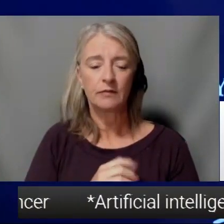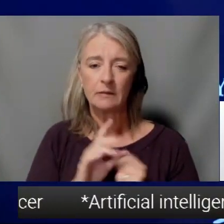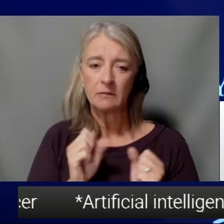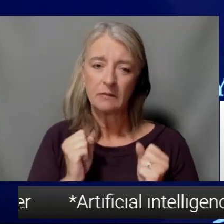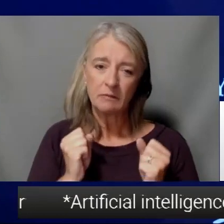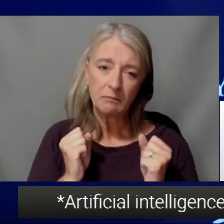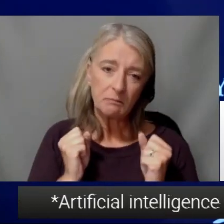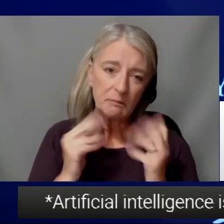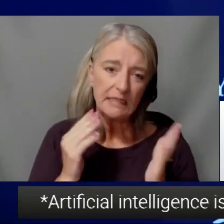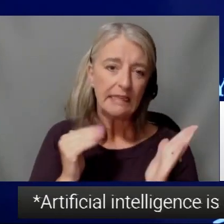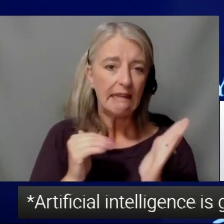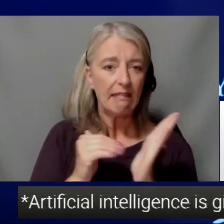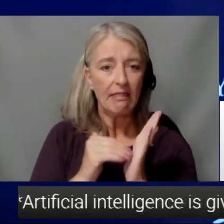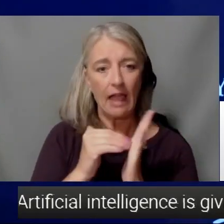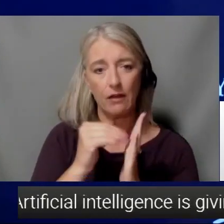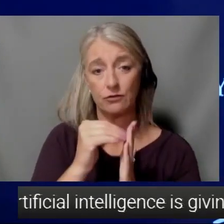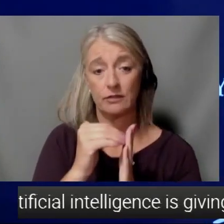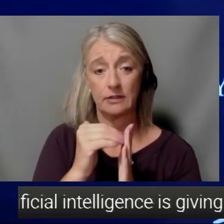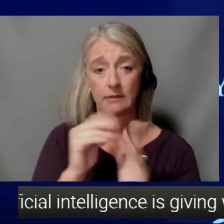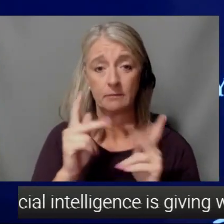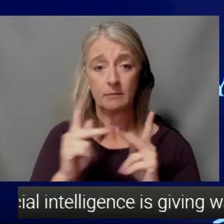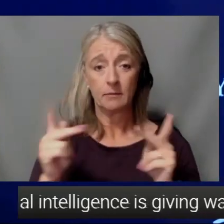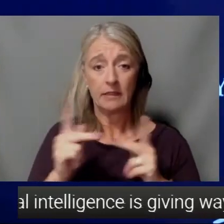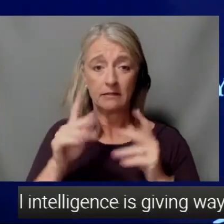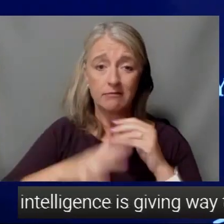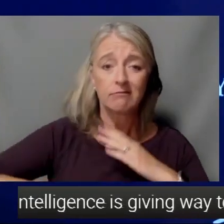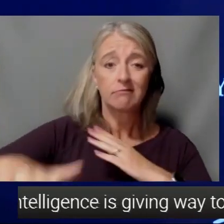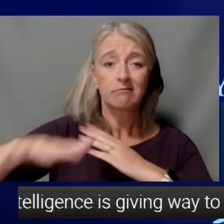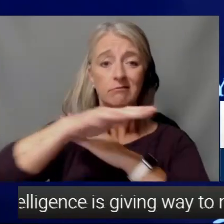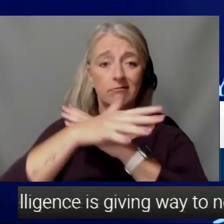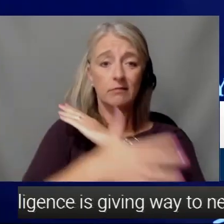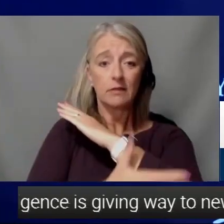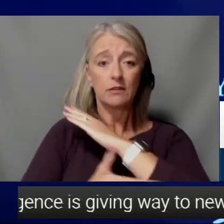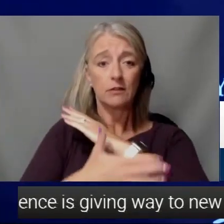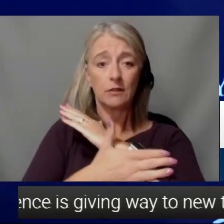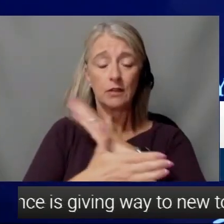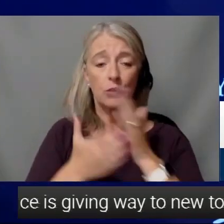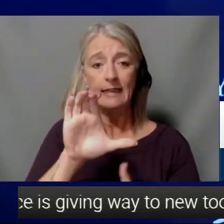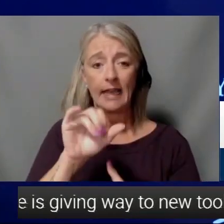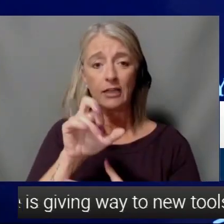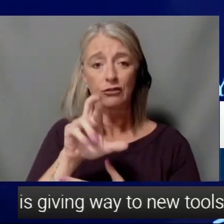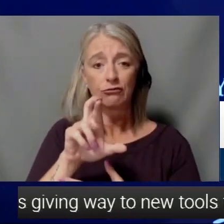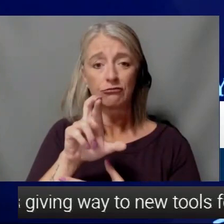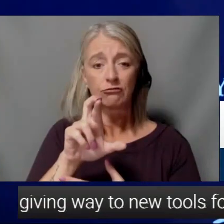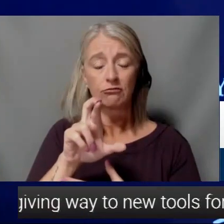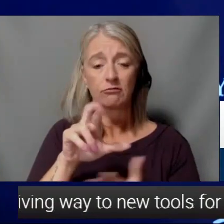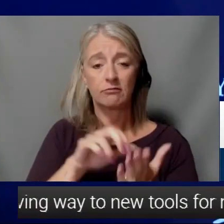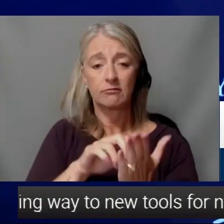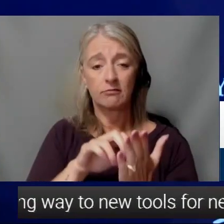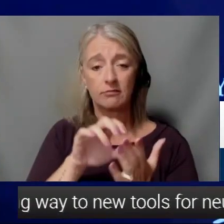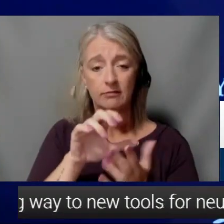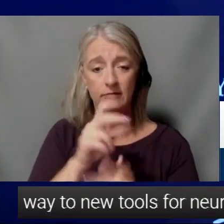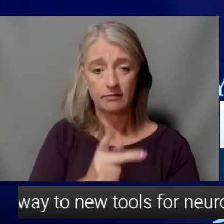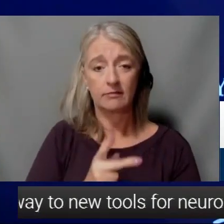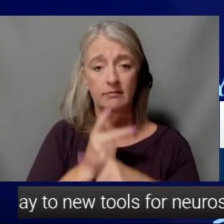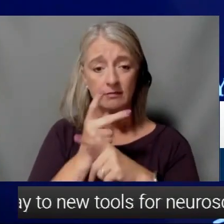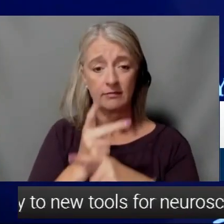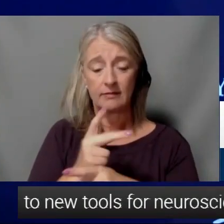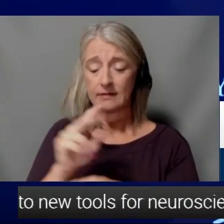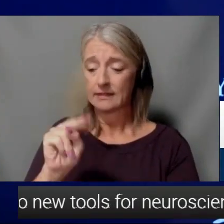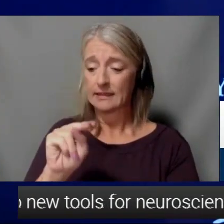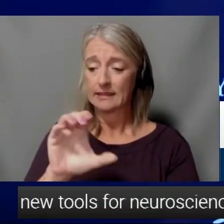places across the country that deliver cancer care. So an NCI designated cancer center probably represents